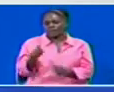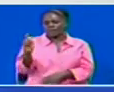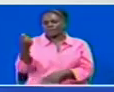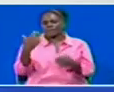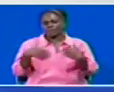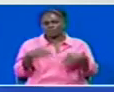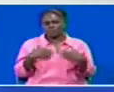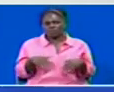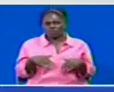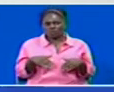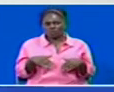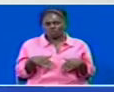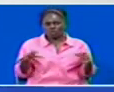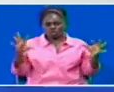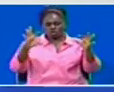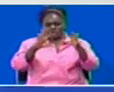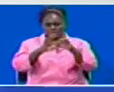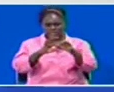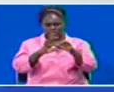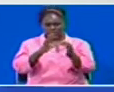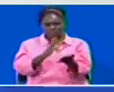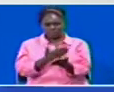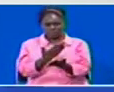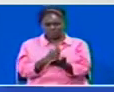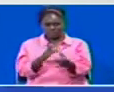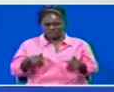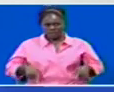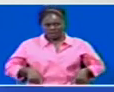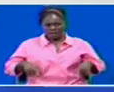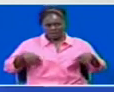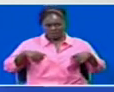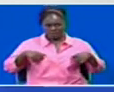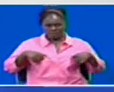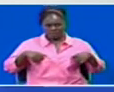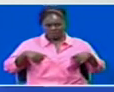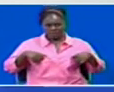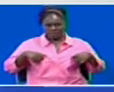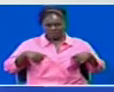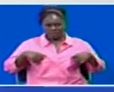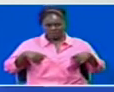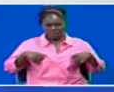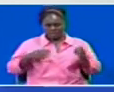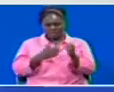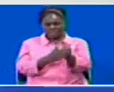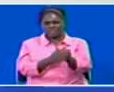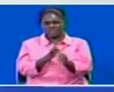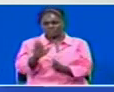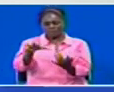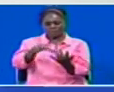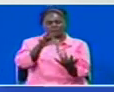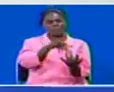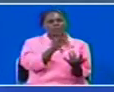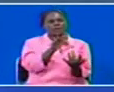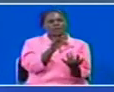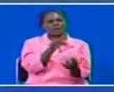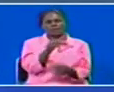are now beginning to make the connection between the kind of lives that they have and the kind of leaders that they choose. And the policy.